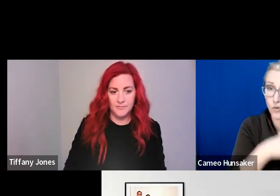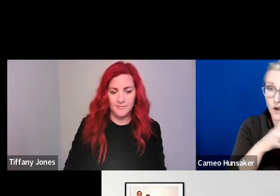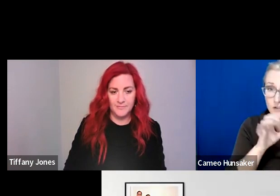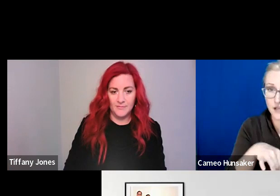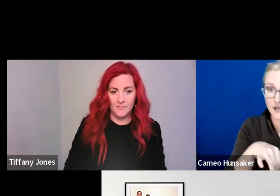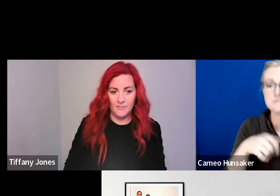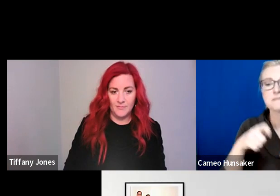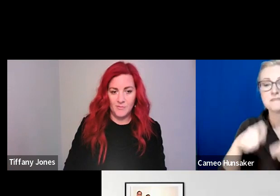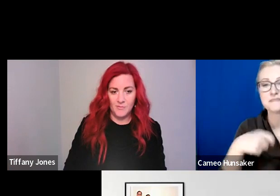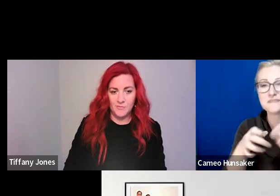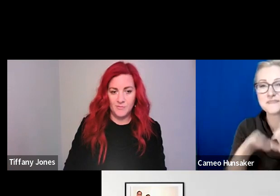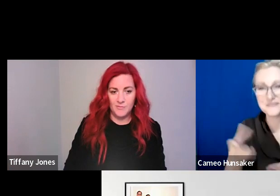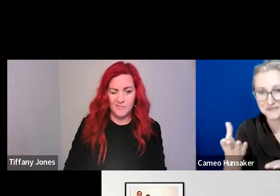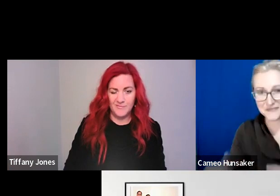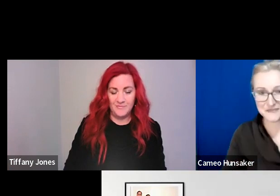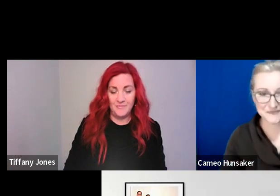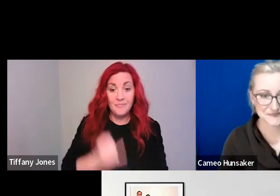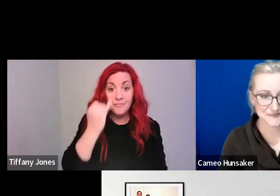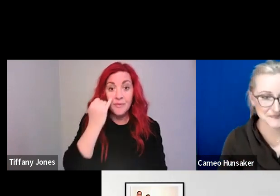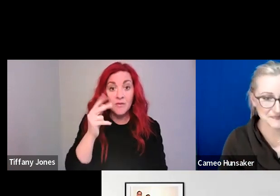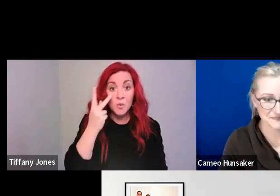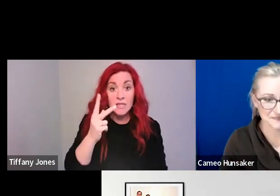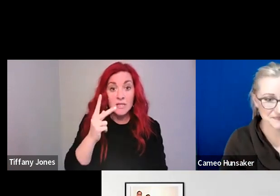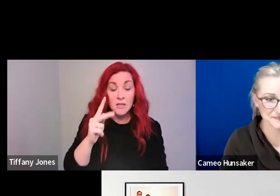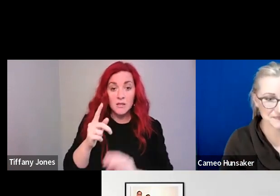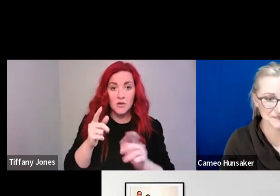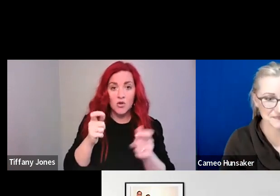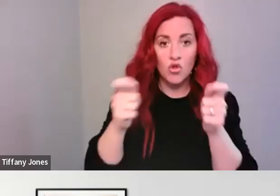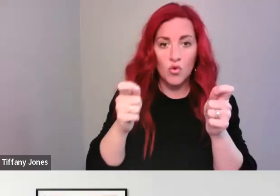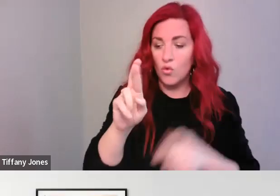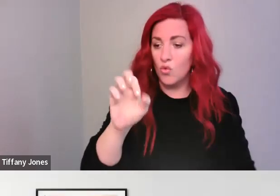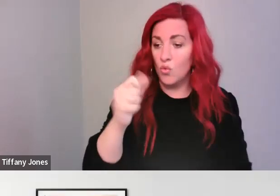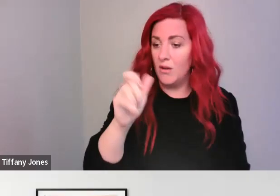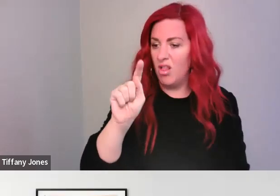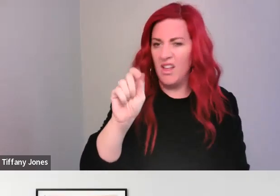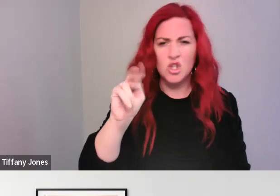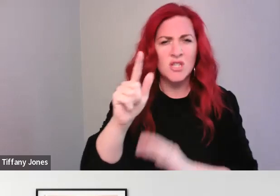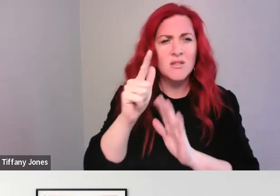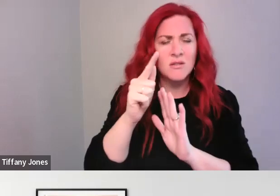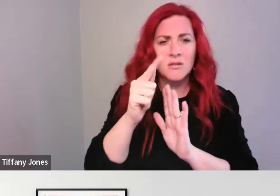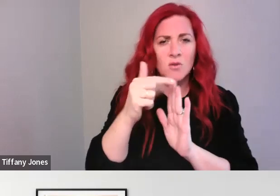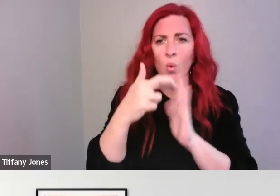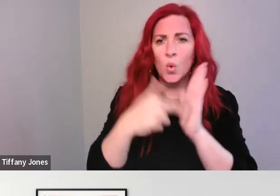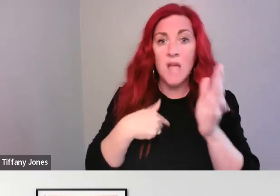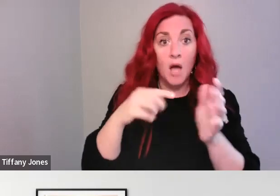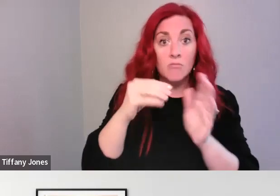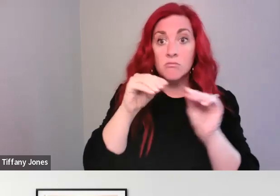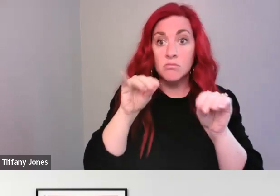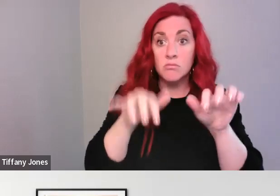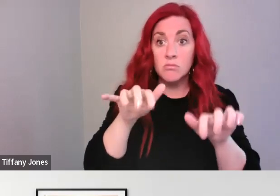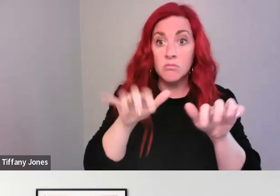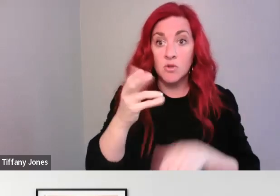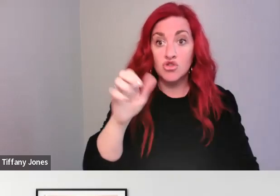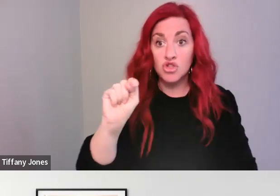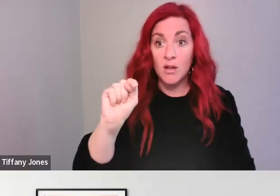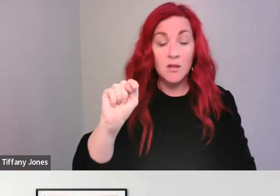at the regulations that I linked there in the chat, it specifically says that this notice has